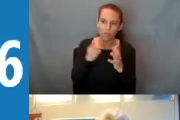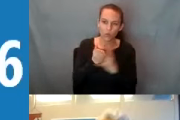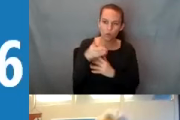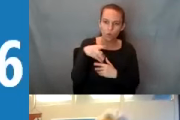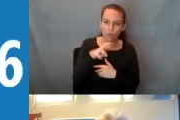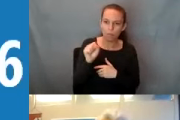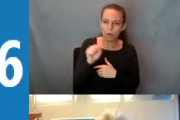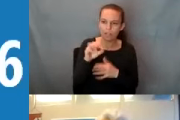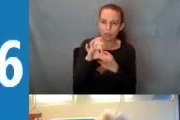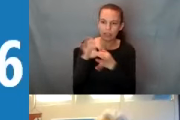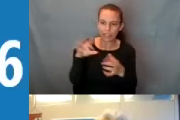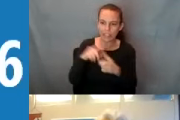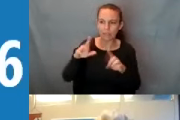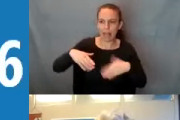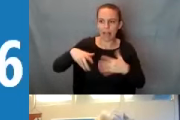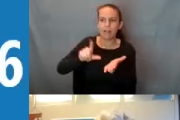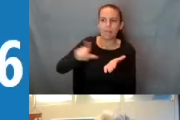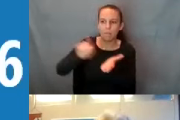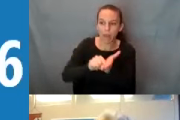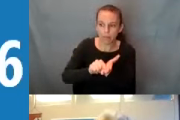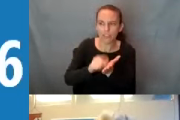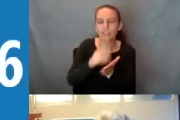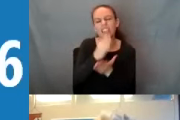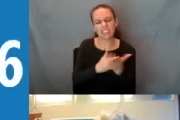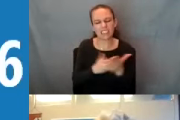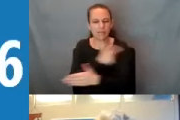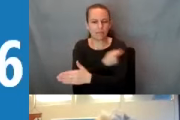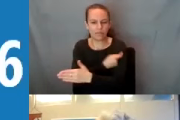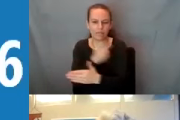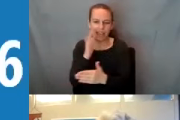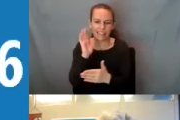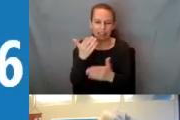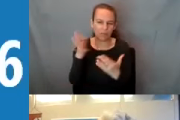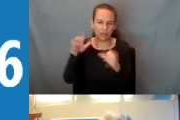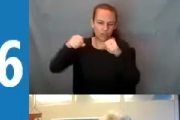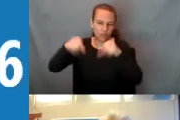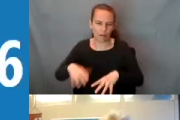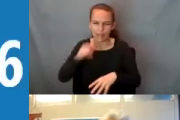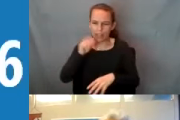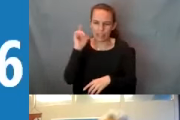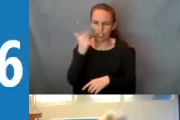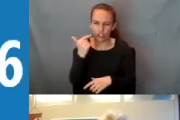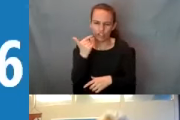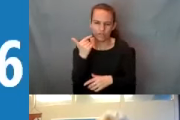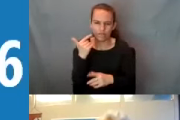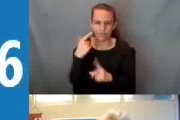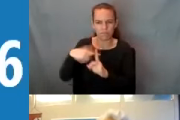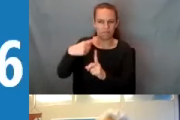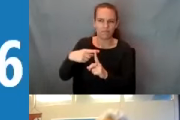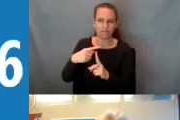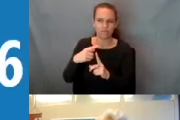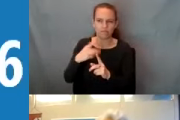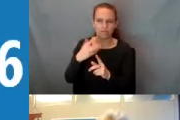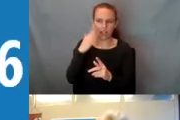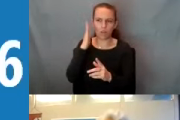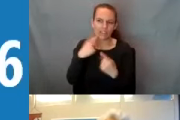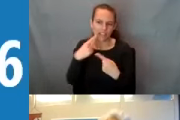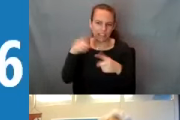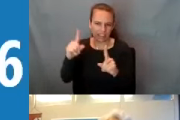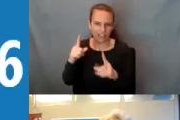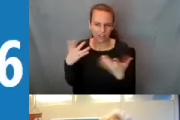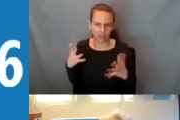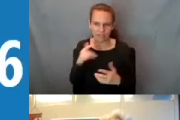of development because they are not so promising in the early stages. So phase 3 trials, of course, are difficult to perform. They need